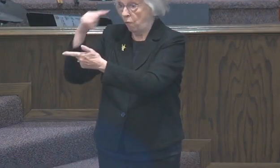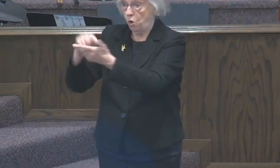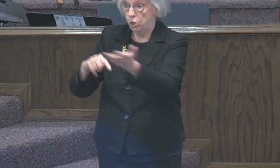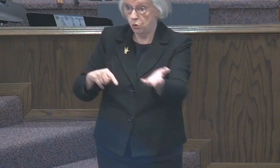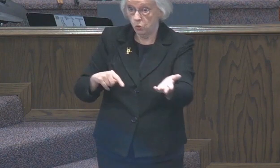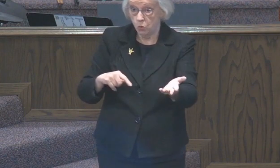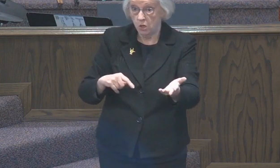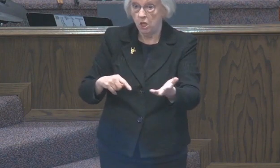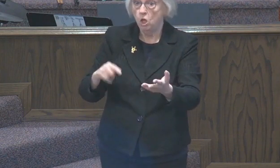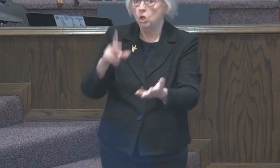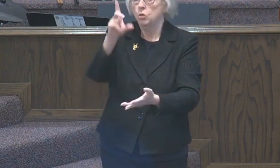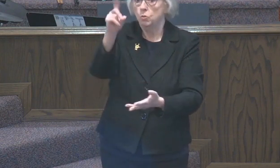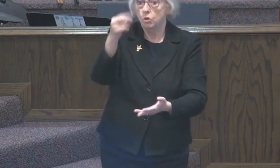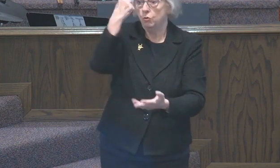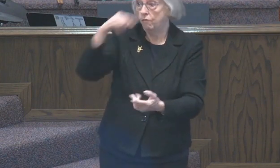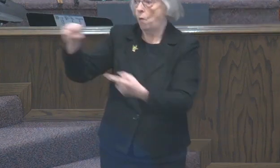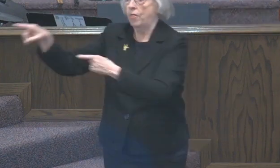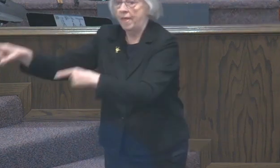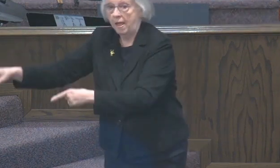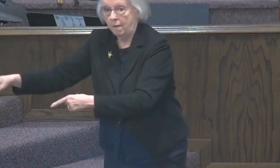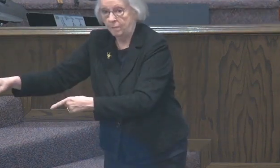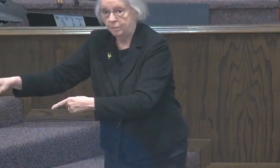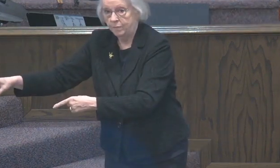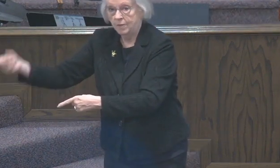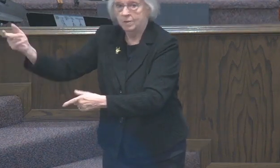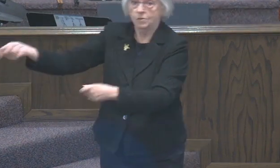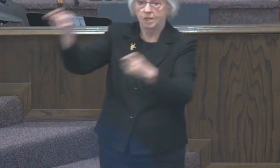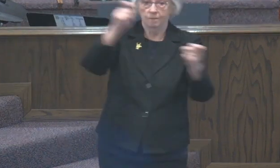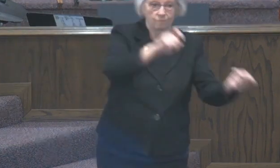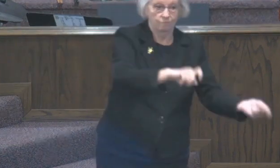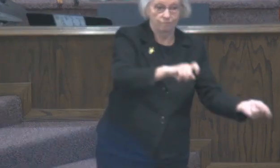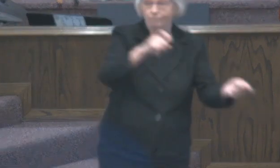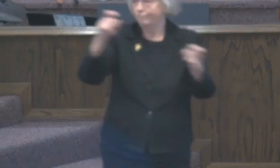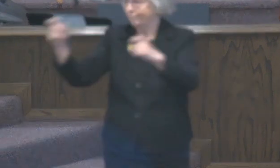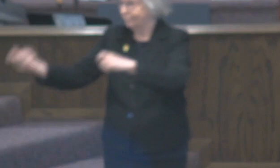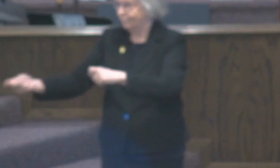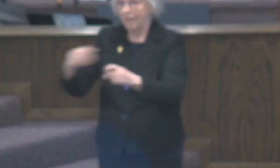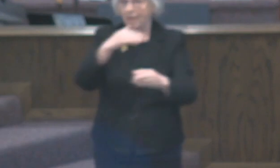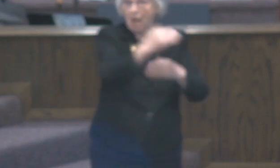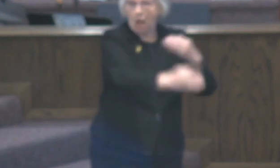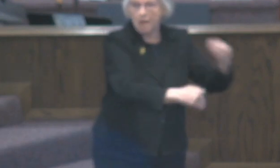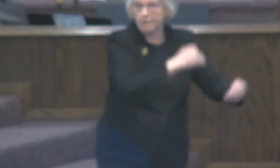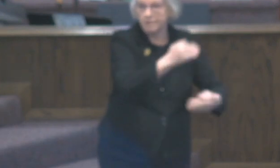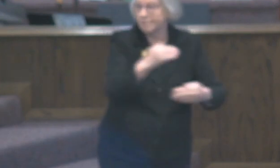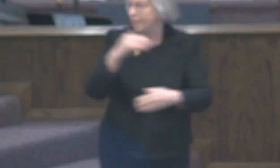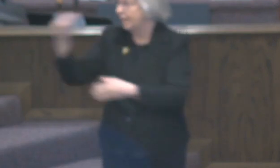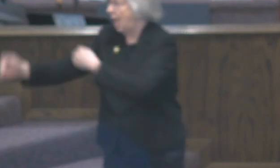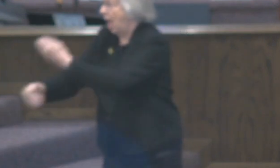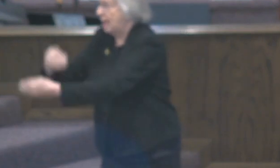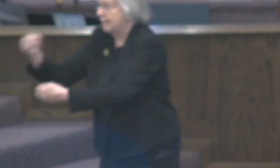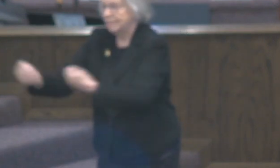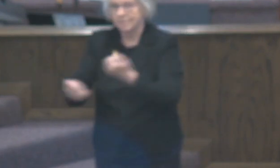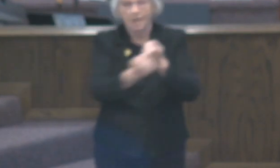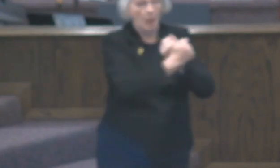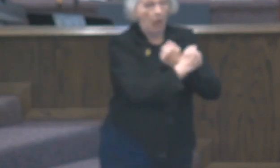this is the law and the prophets." So, Father, I pray you would bless the reading of your word this morning. You would open our eyes, and you would open